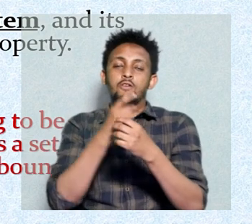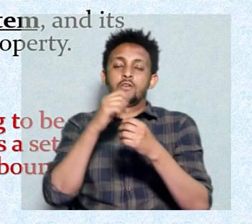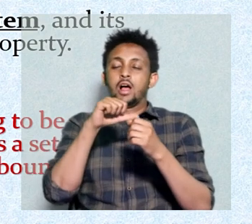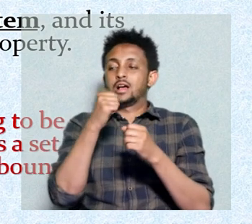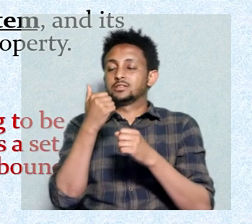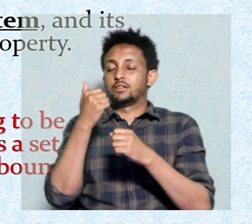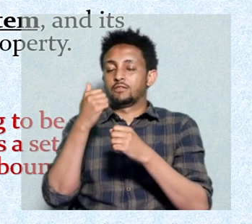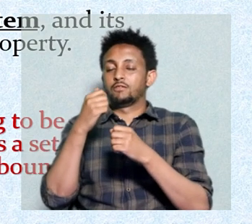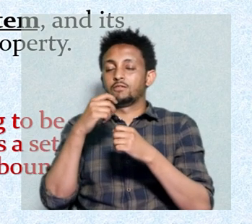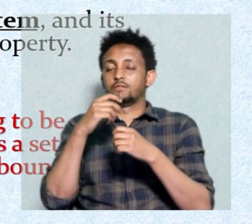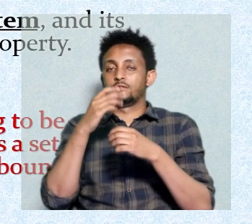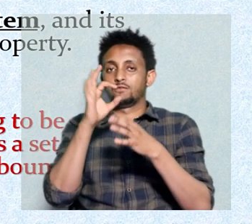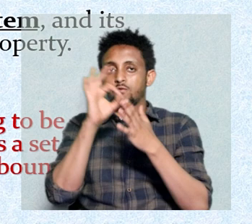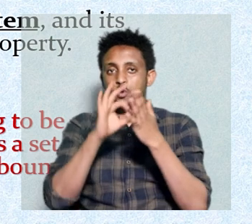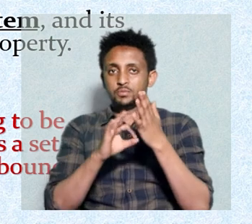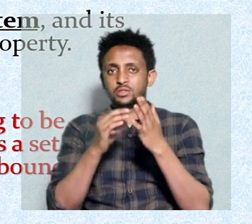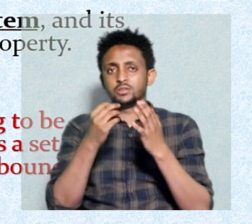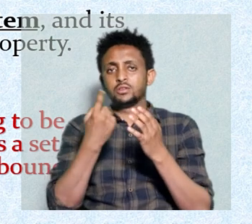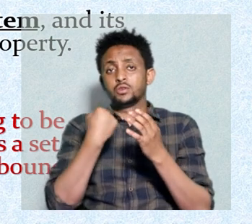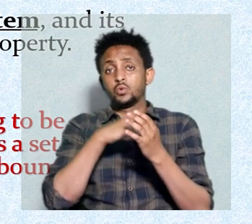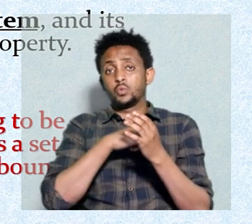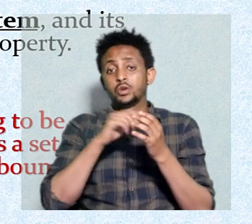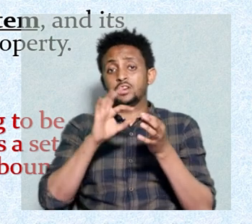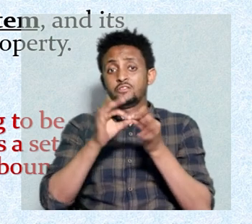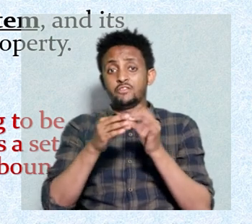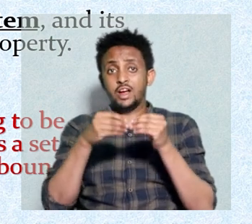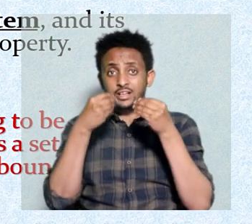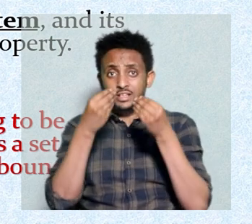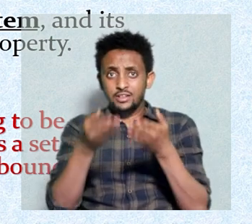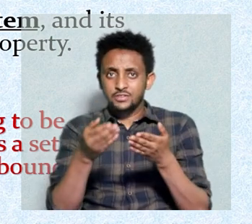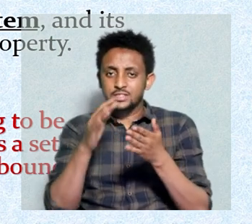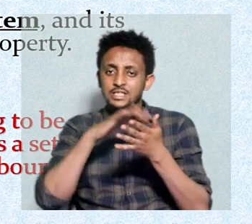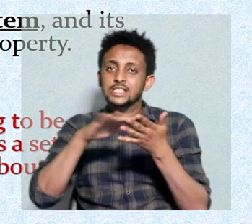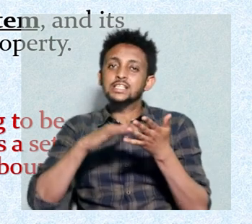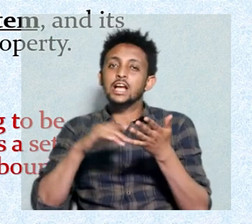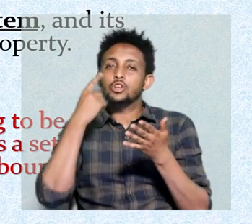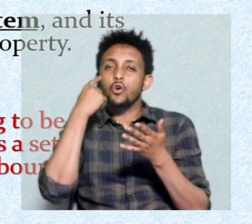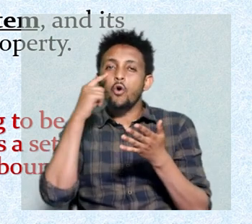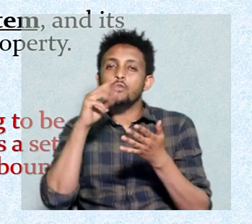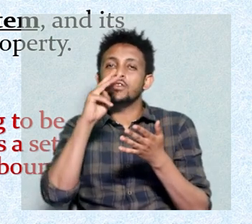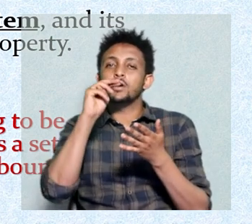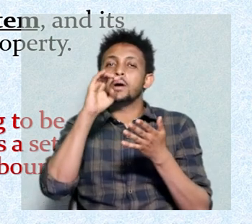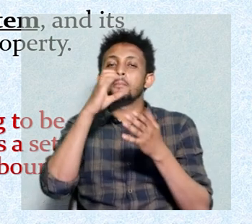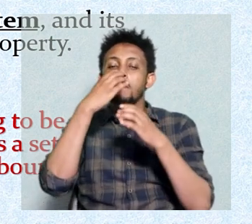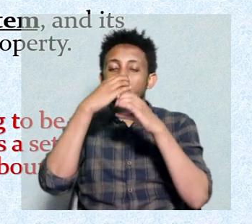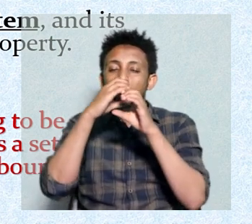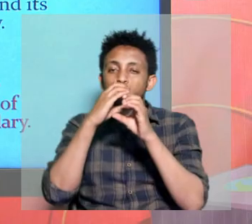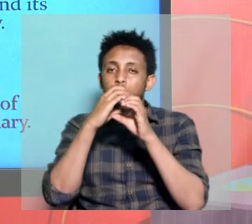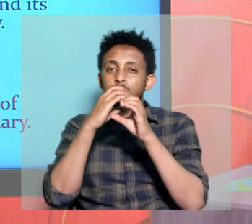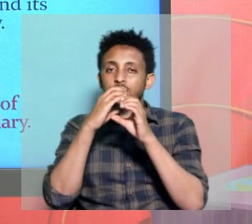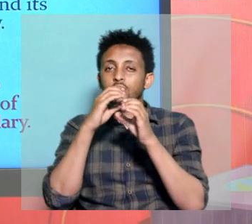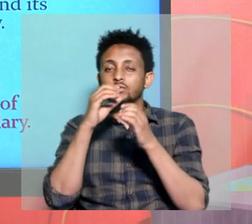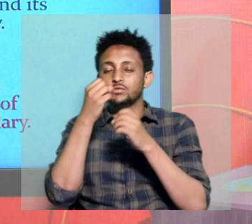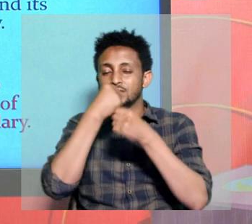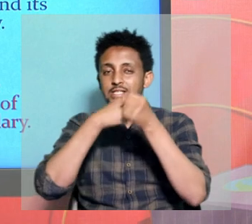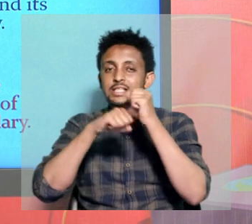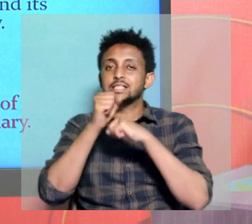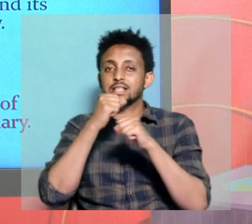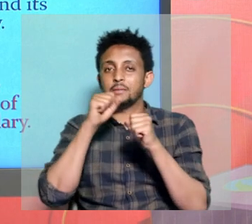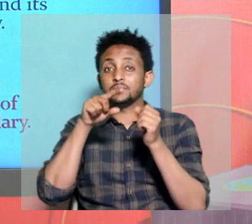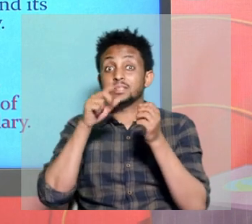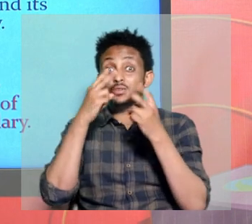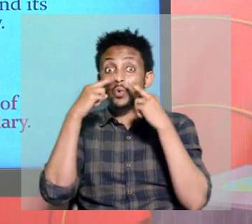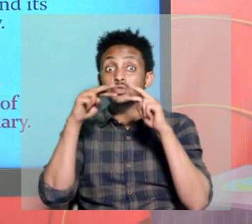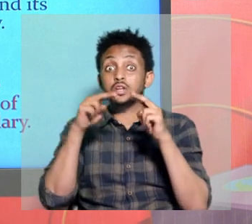energy. It's also possible to define thermodynamics as the study of macroscopic property of a system. It